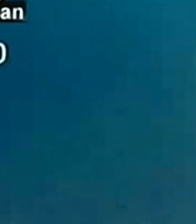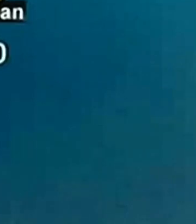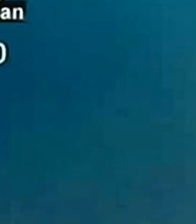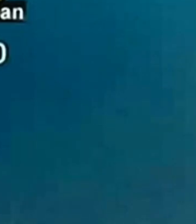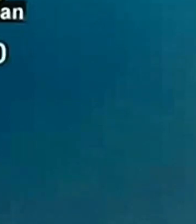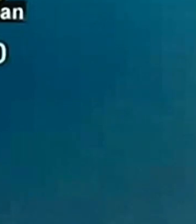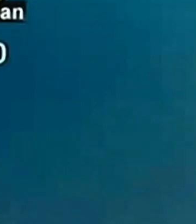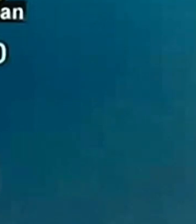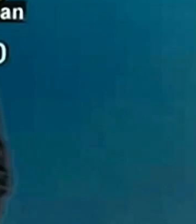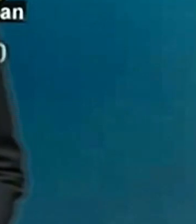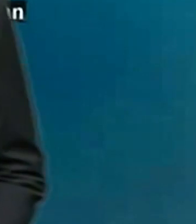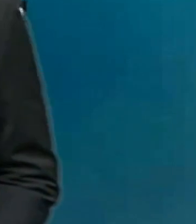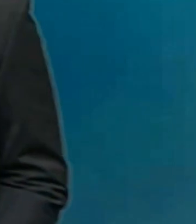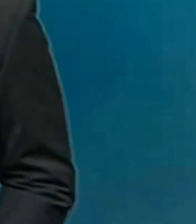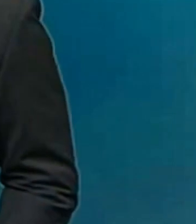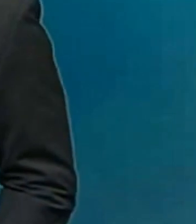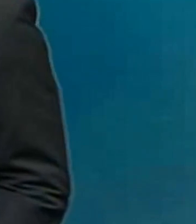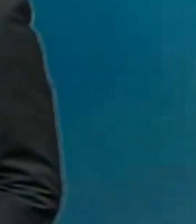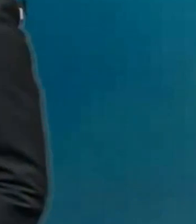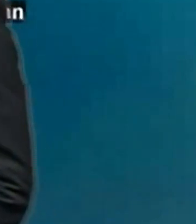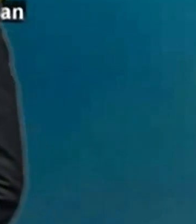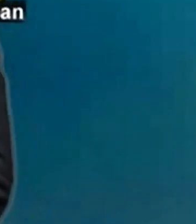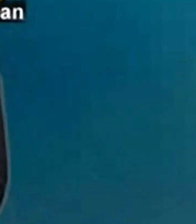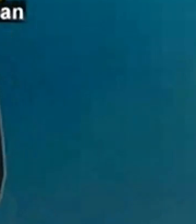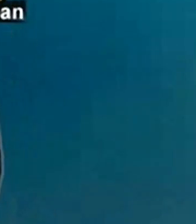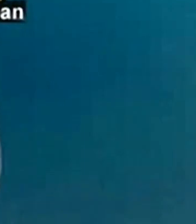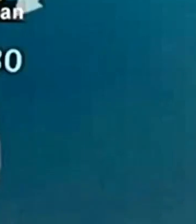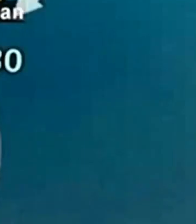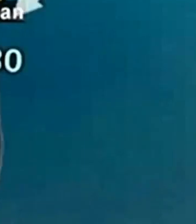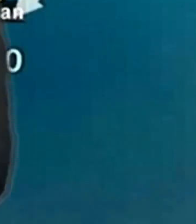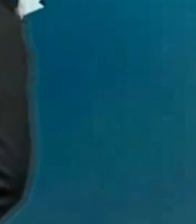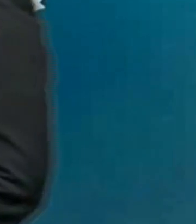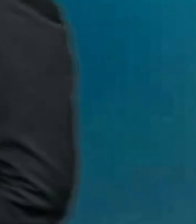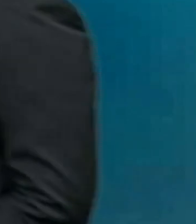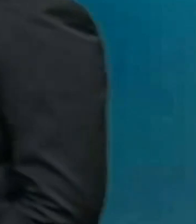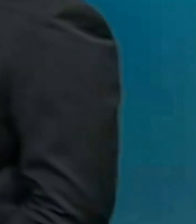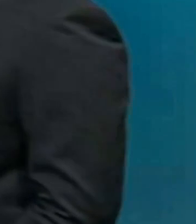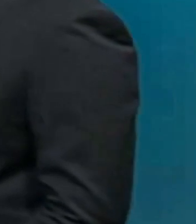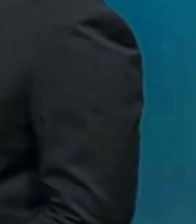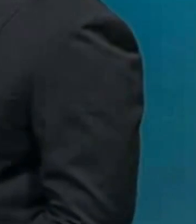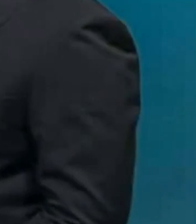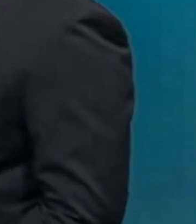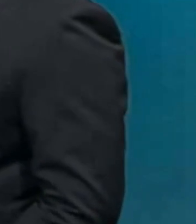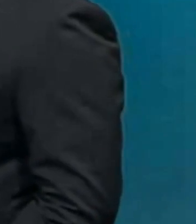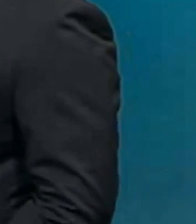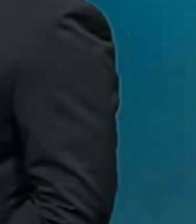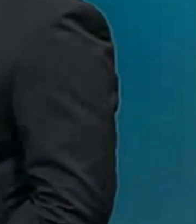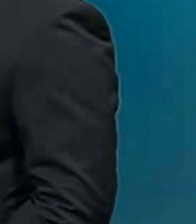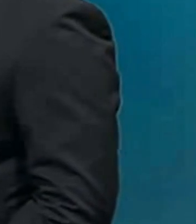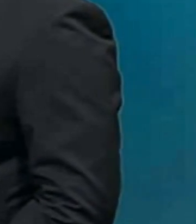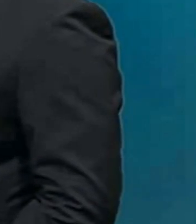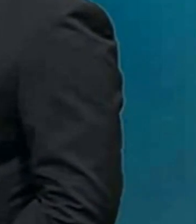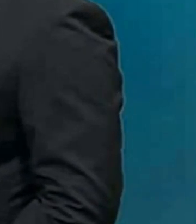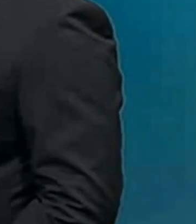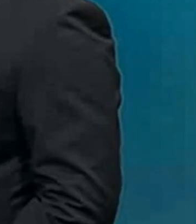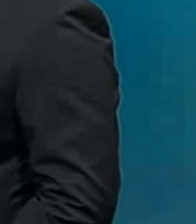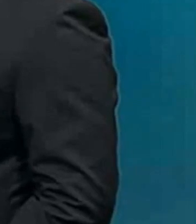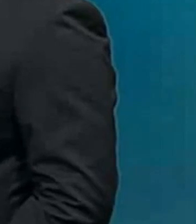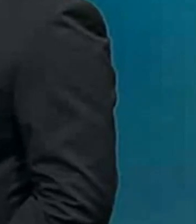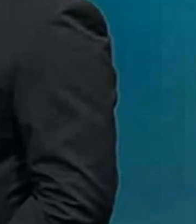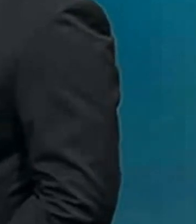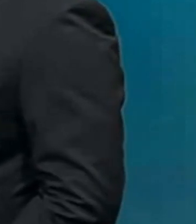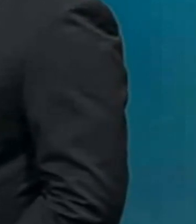Khatsere ke a leboa ba bui madume ho sabile pimpa se re shebile hona bo hlobana se re shebile ka thoko go mabopo ha o boletsebeletse ntle fela le hore e tlabele fela mo isa